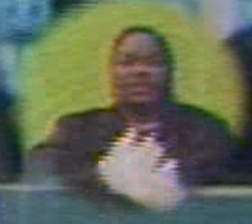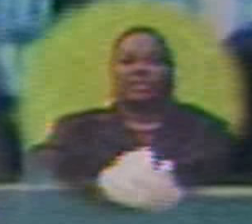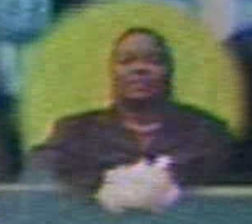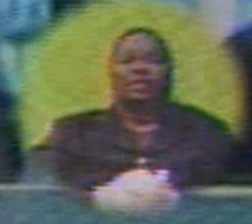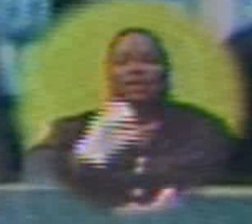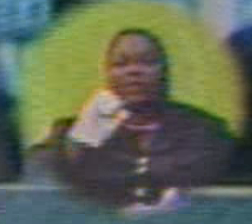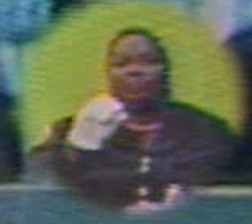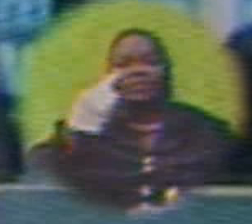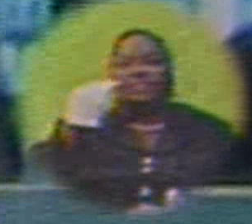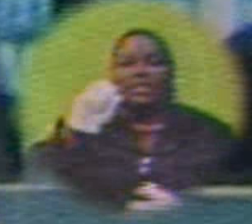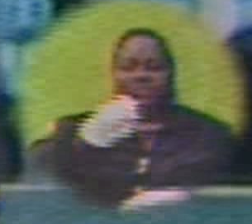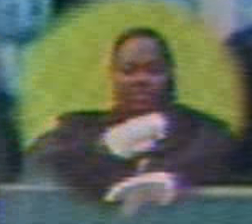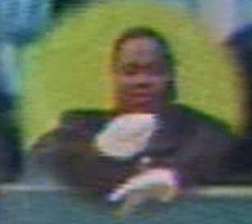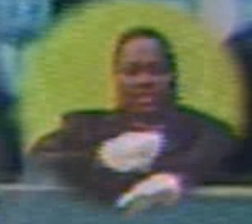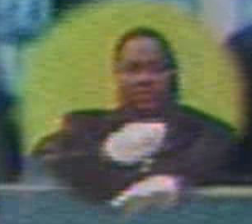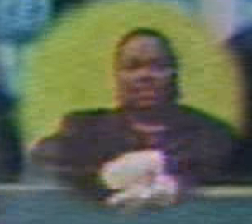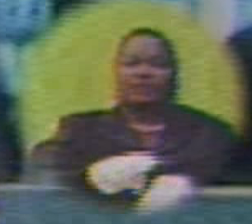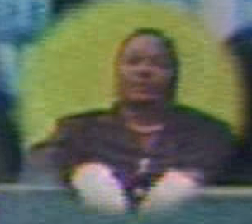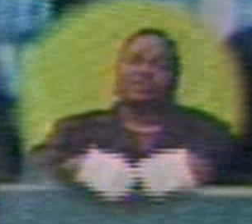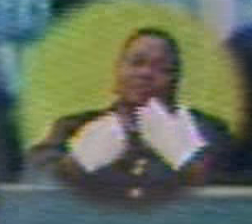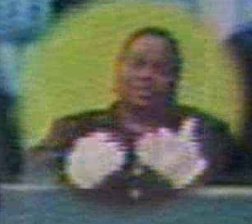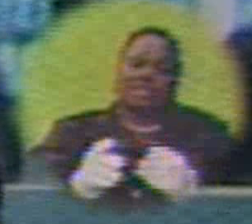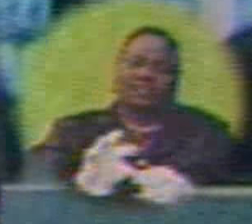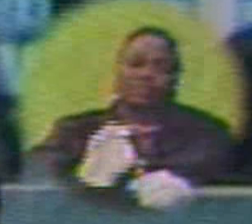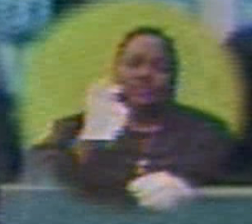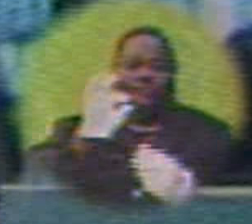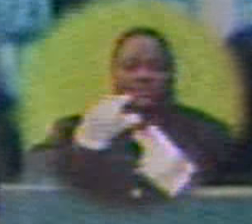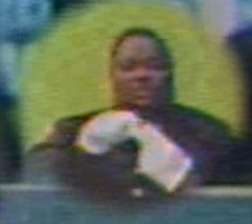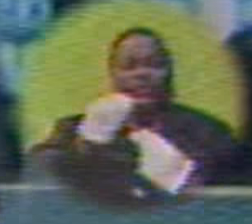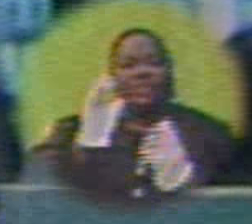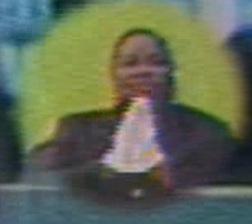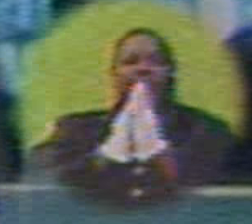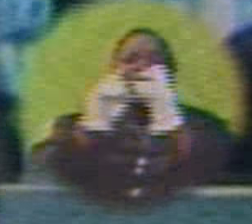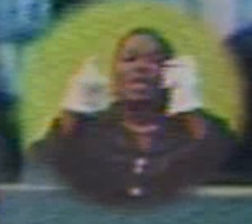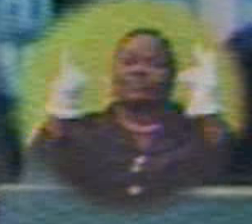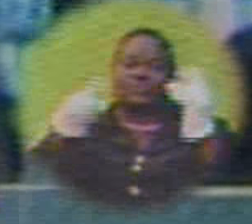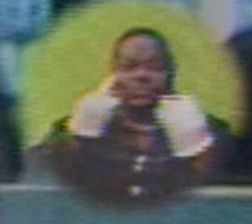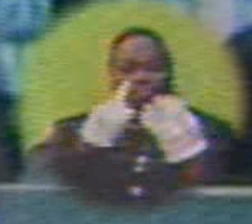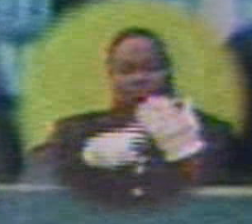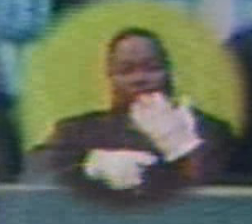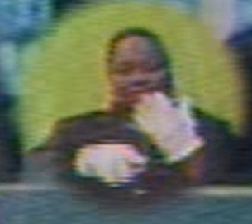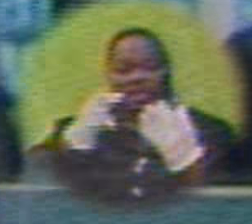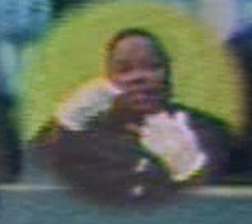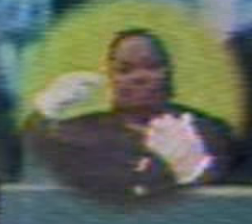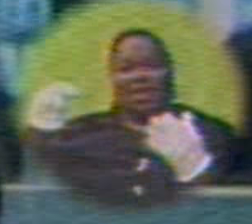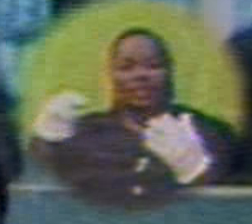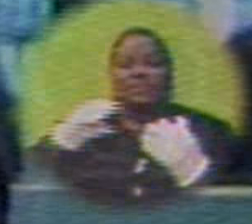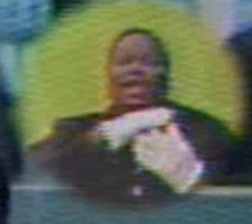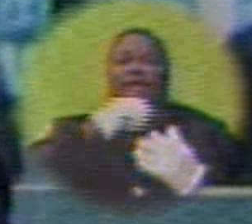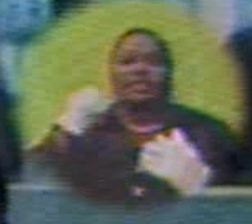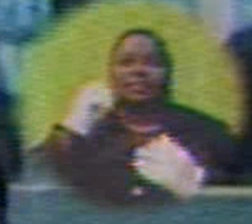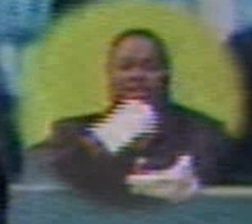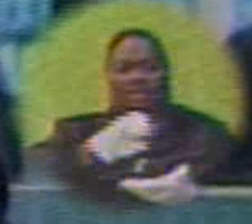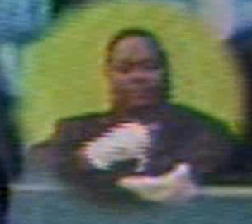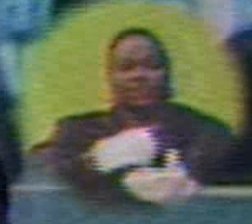International will also hand over gifts to selected winners. A special presentation to the Junior Math and Junior Calypso competitions